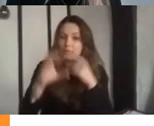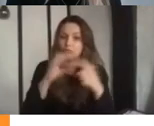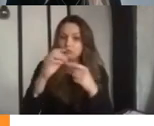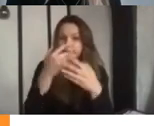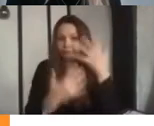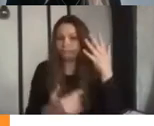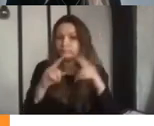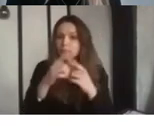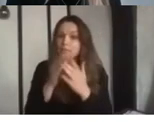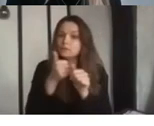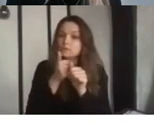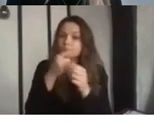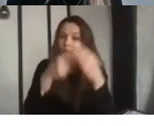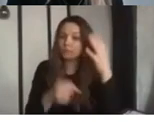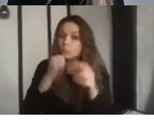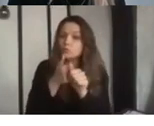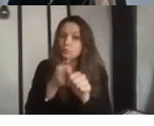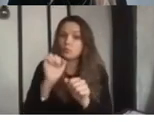teaching.